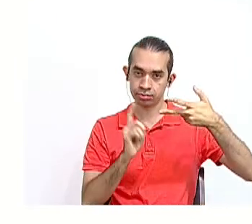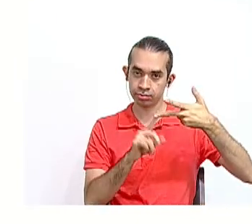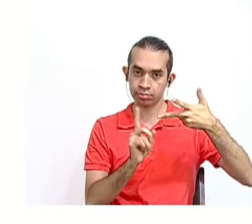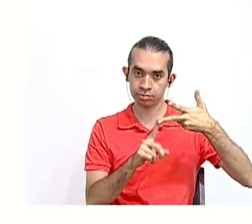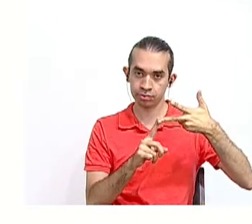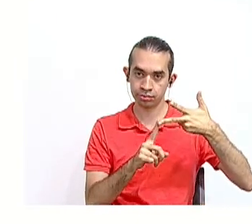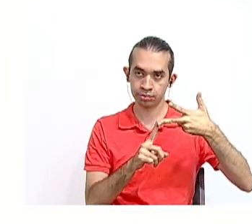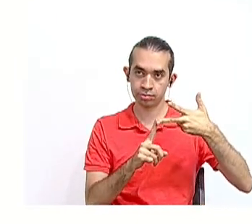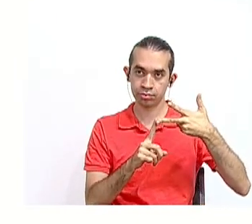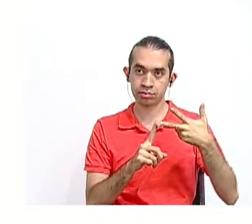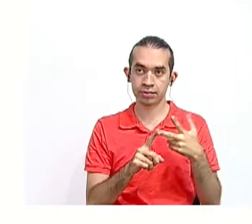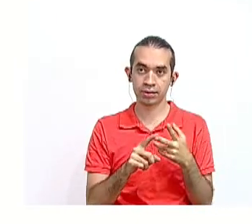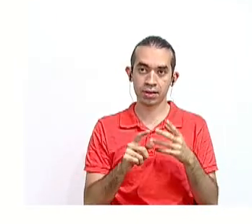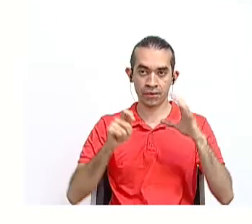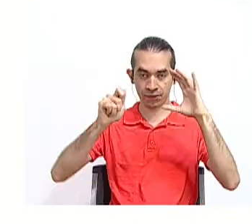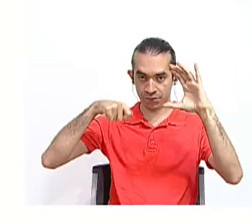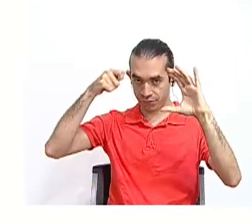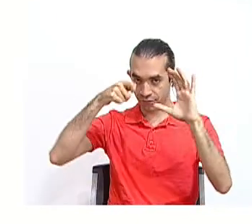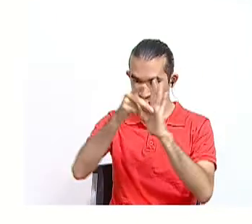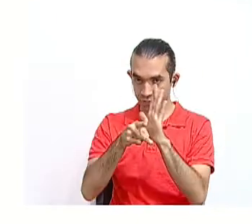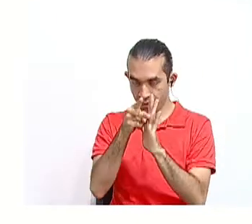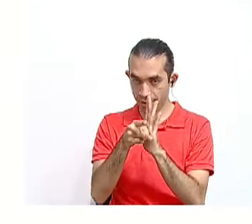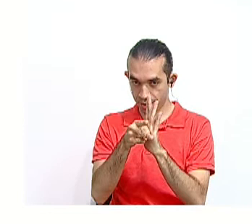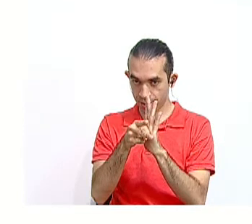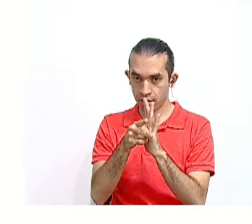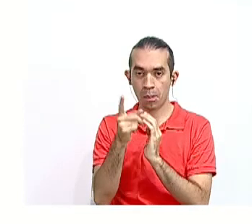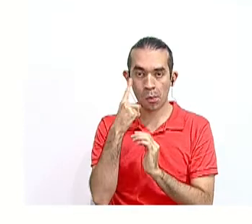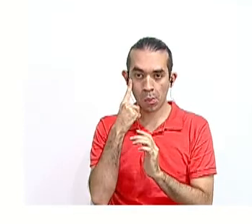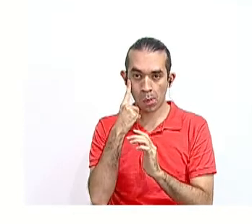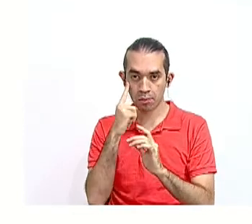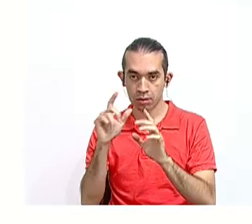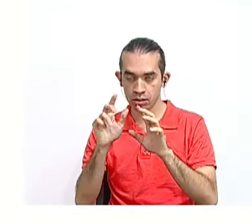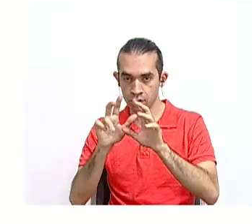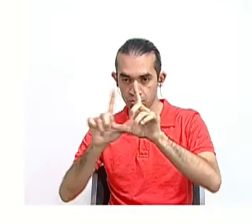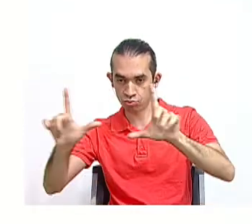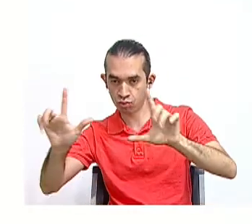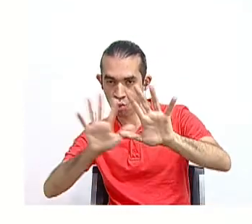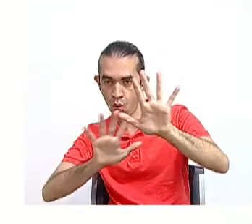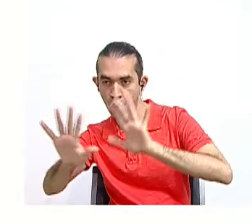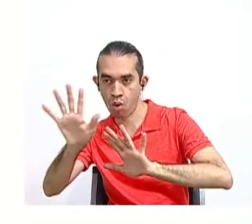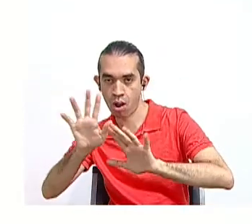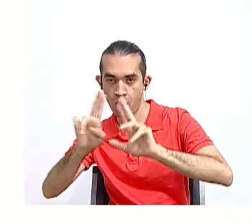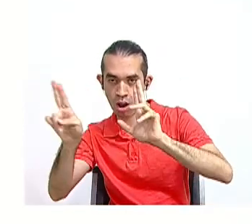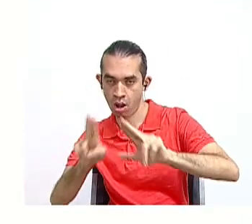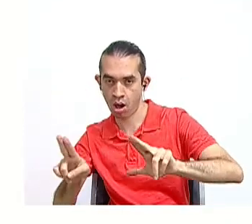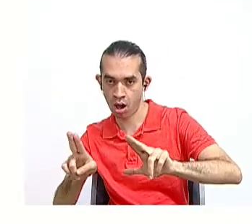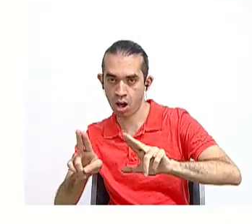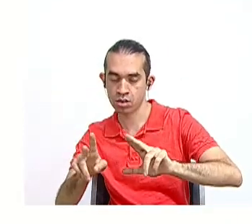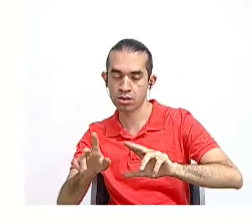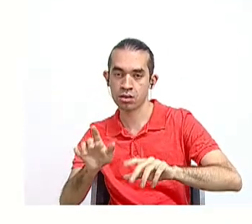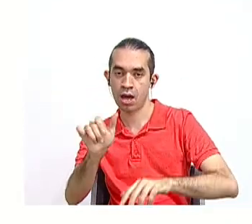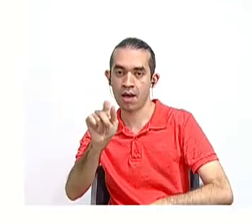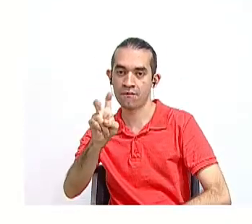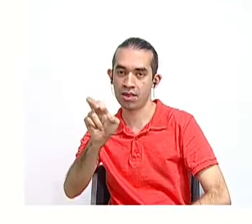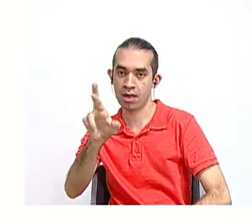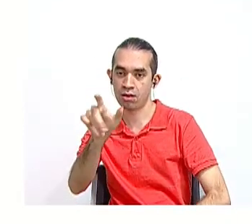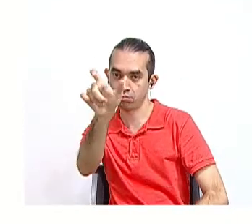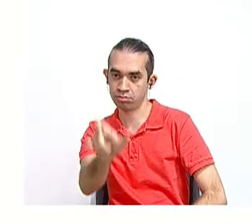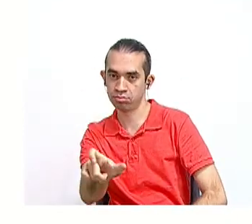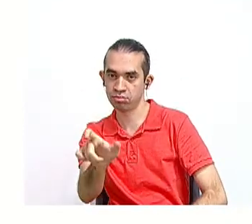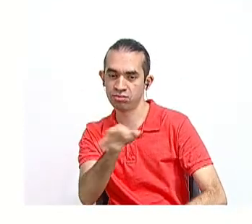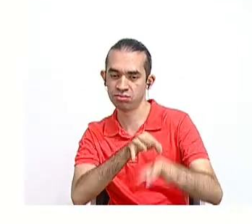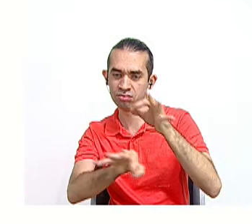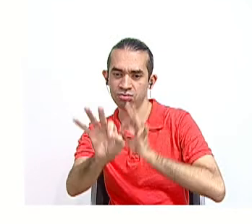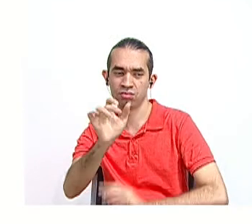one, according to the video, who do avatars represent online? According to the video, who do